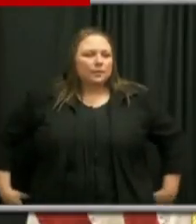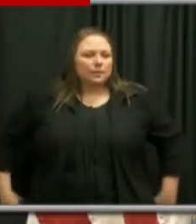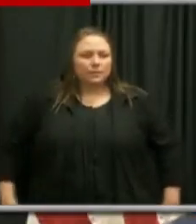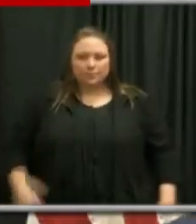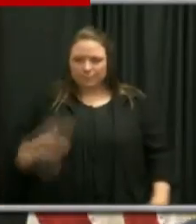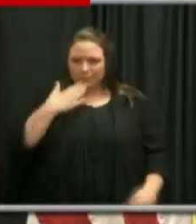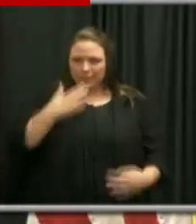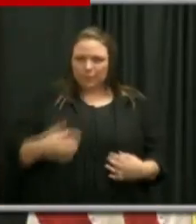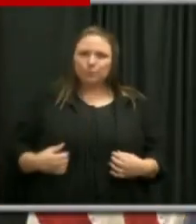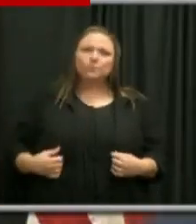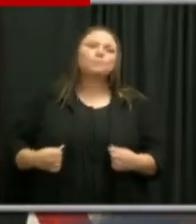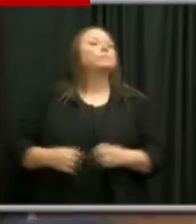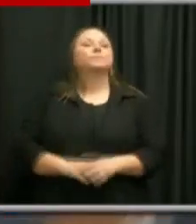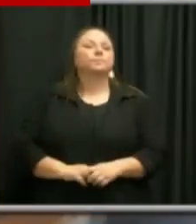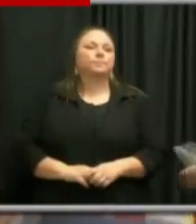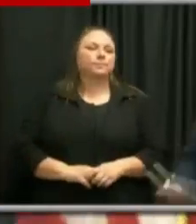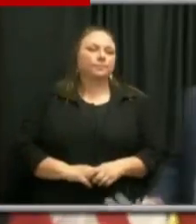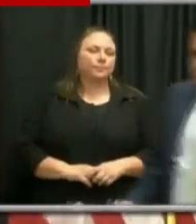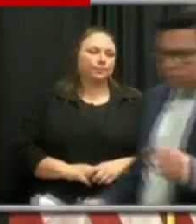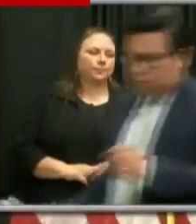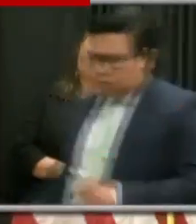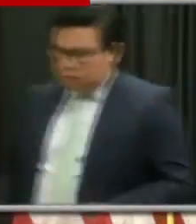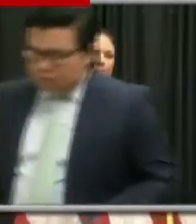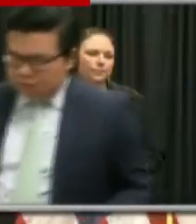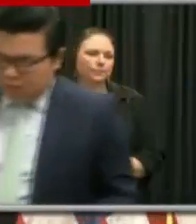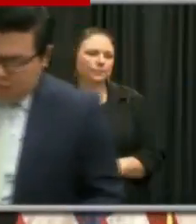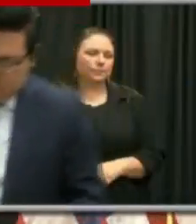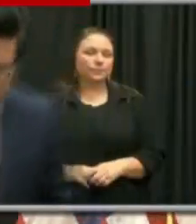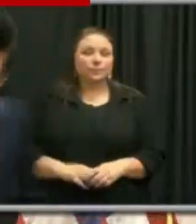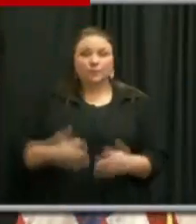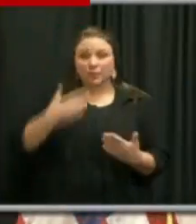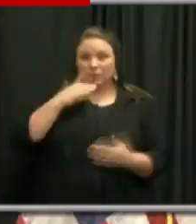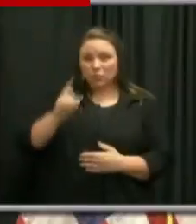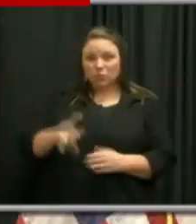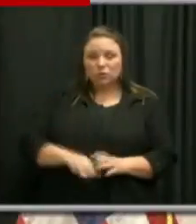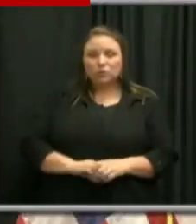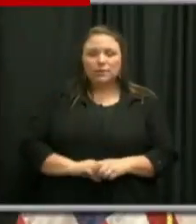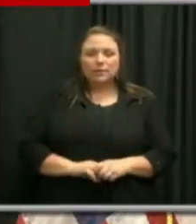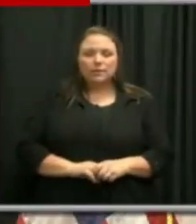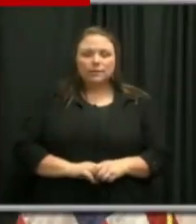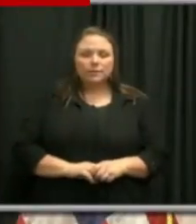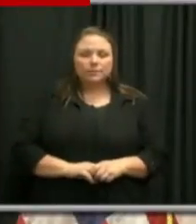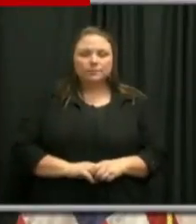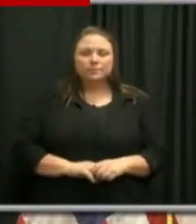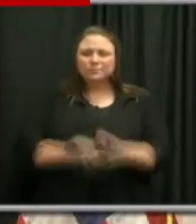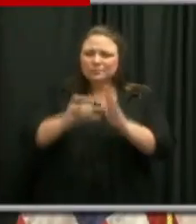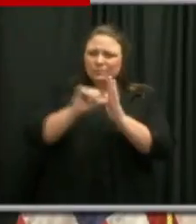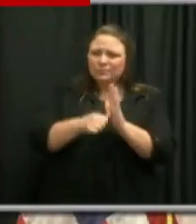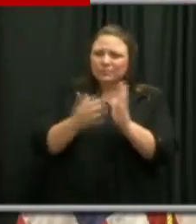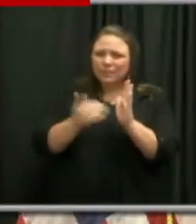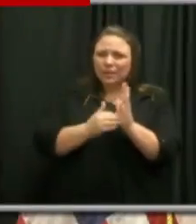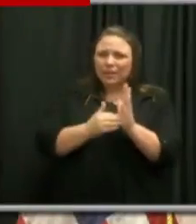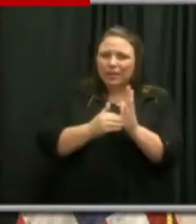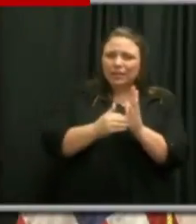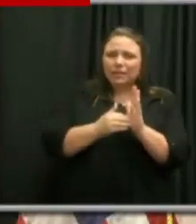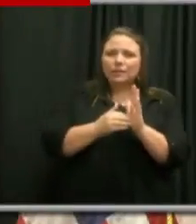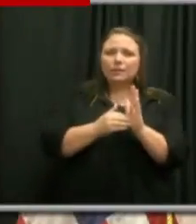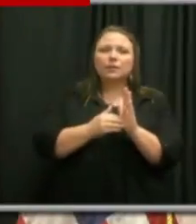Thank you. Dr. Jahangir. Thank you for the question. So I want to reiterate, as of